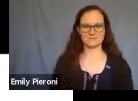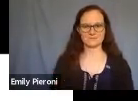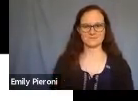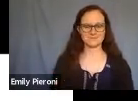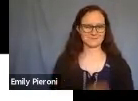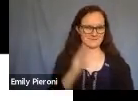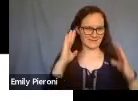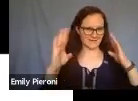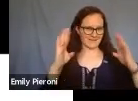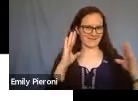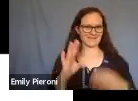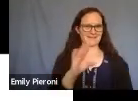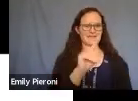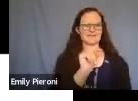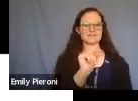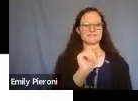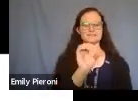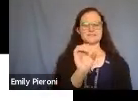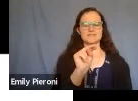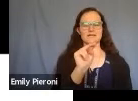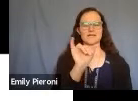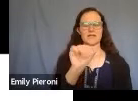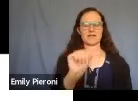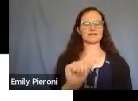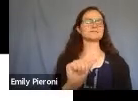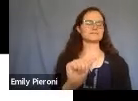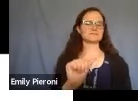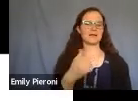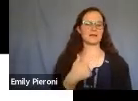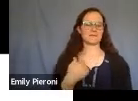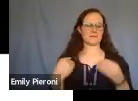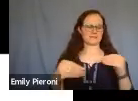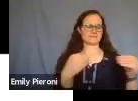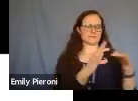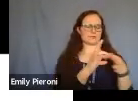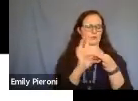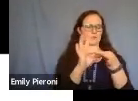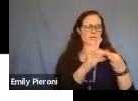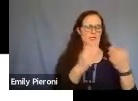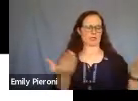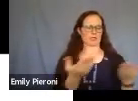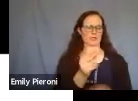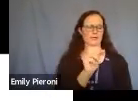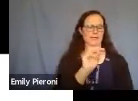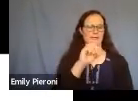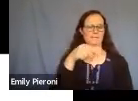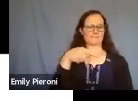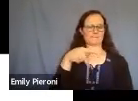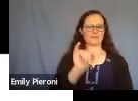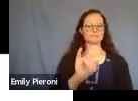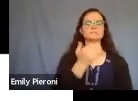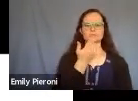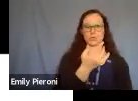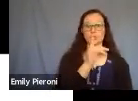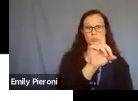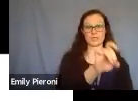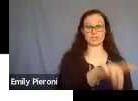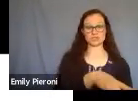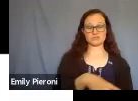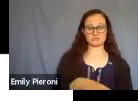Hi, my name is Tanya. I'm the sales coordinator here with NAPI. Such a great question. It's definitely something that we